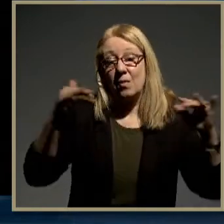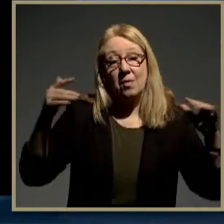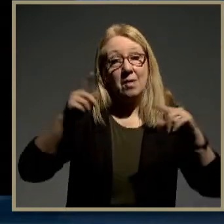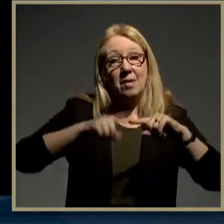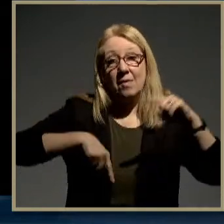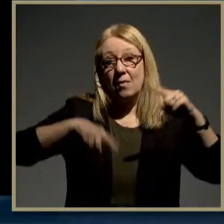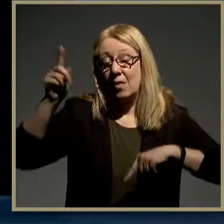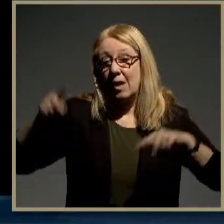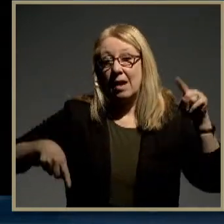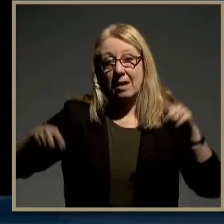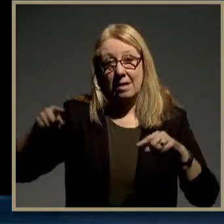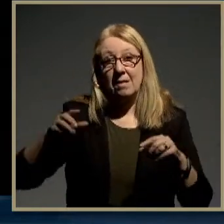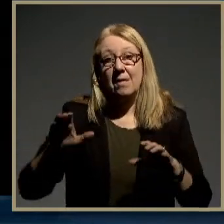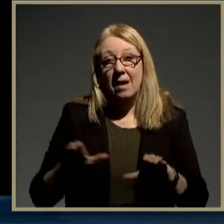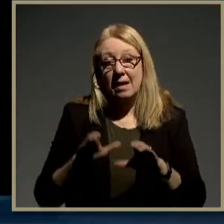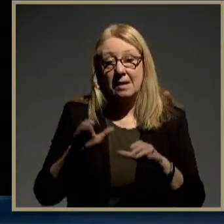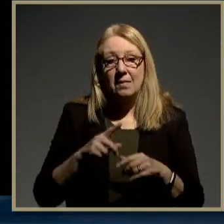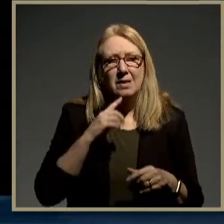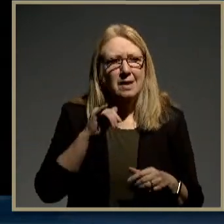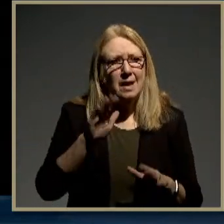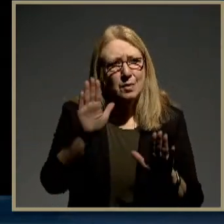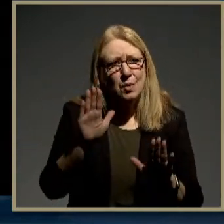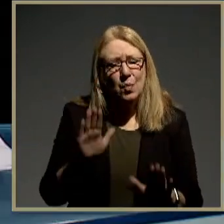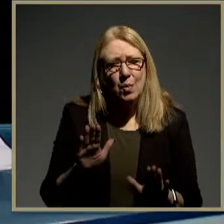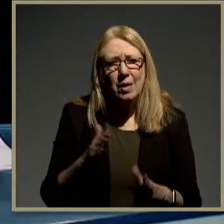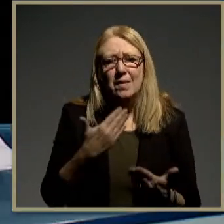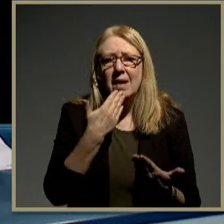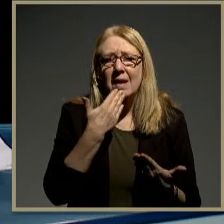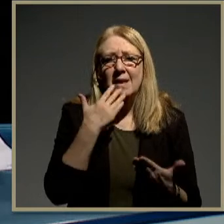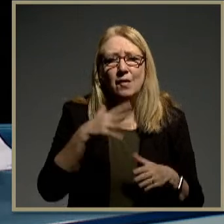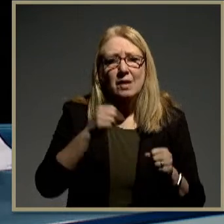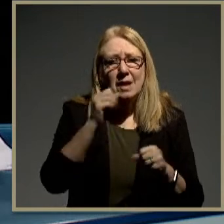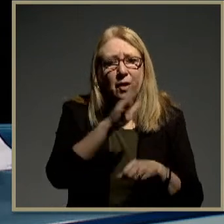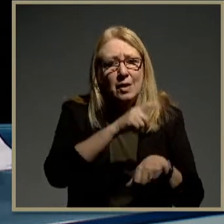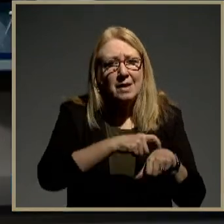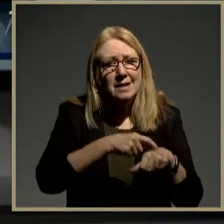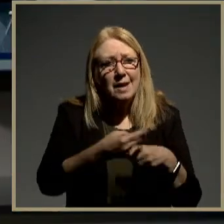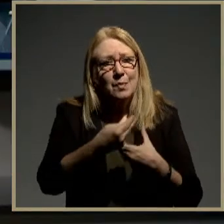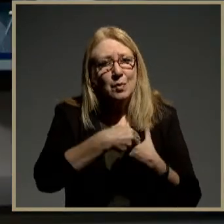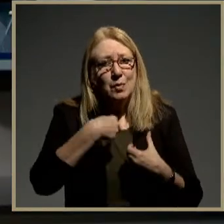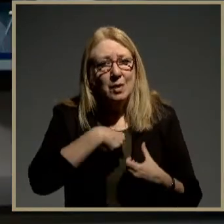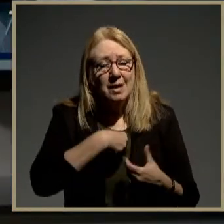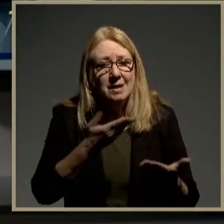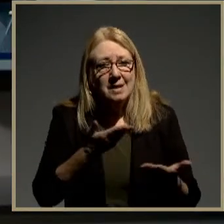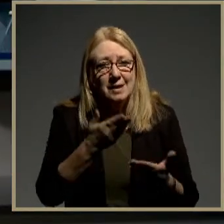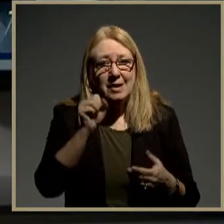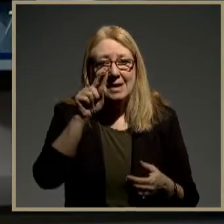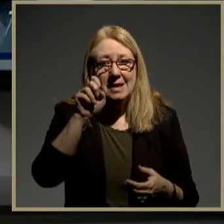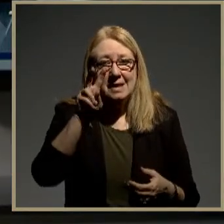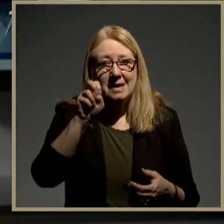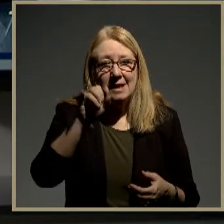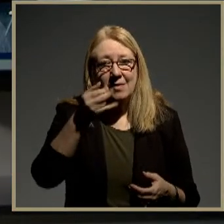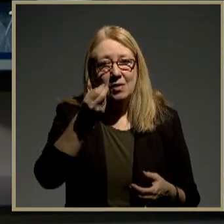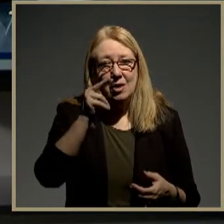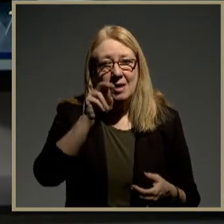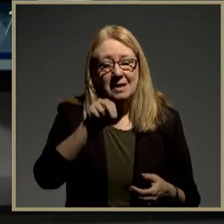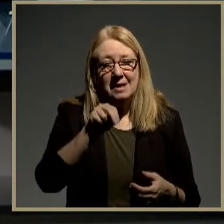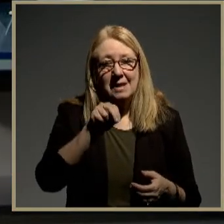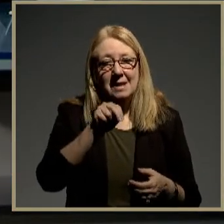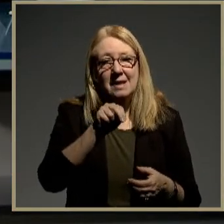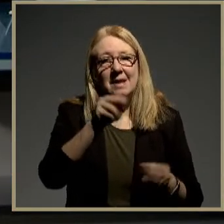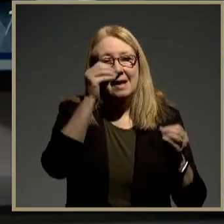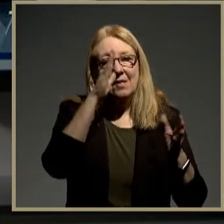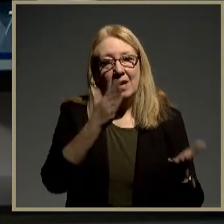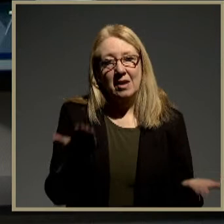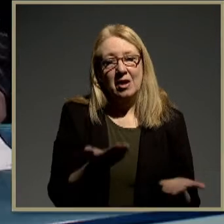research activities. Well, that's wonderful, and thank you for taking a few minutes to join us here. Steve Johnson, faculty here at